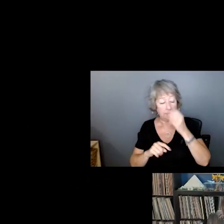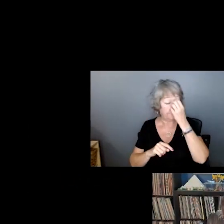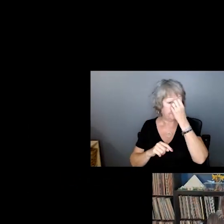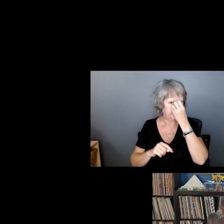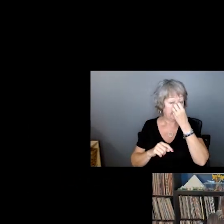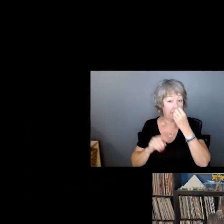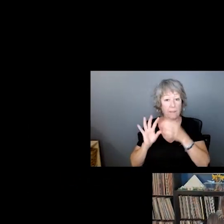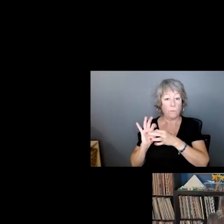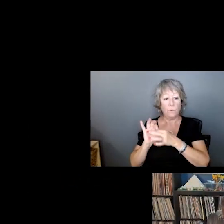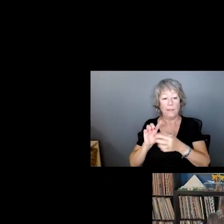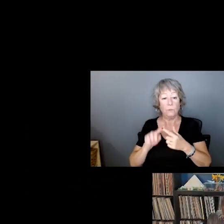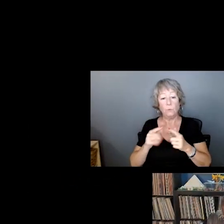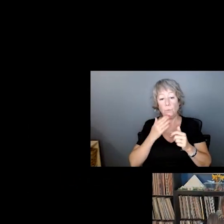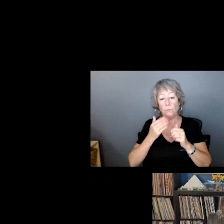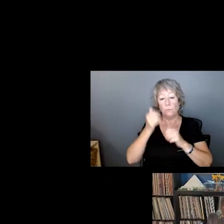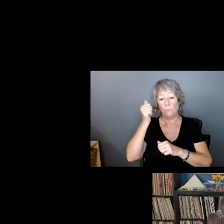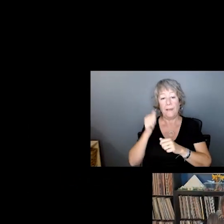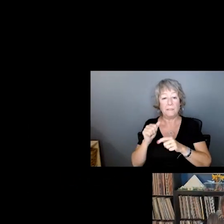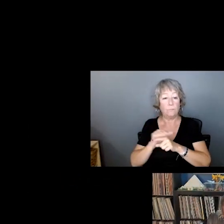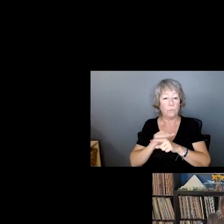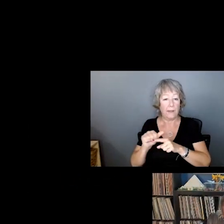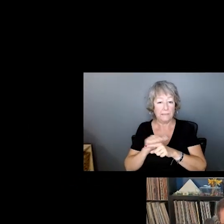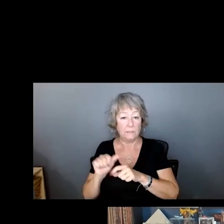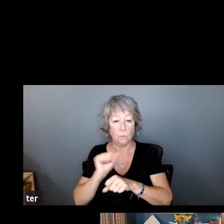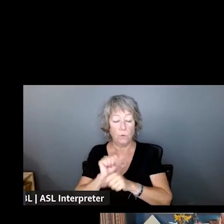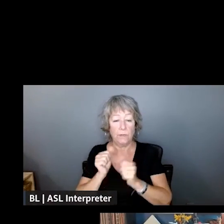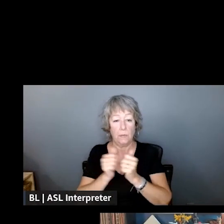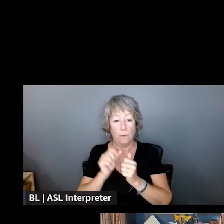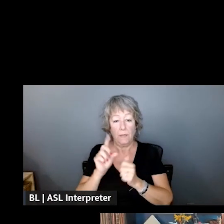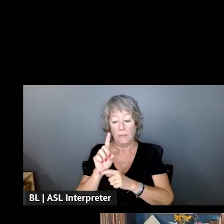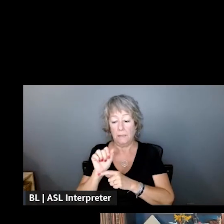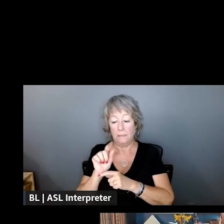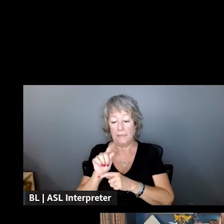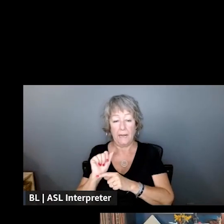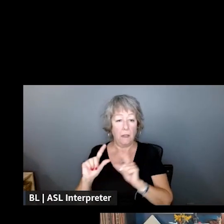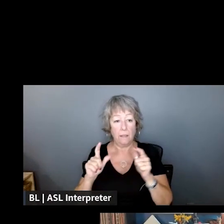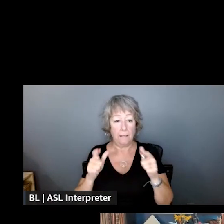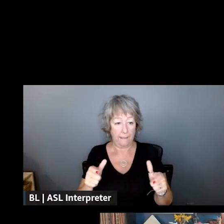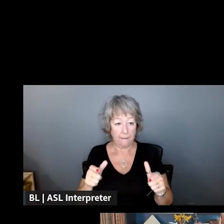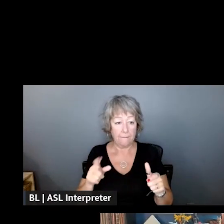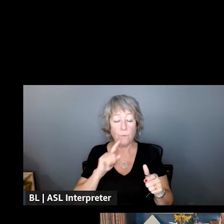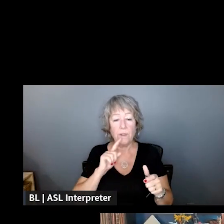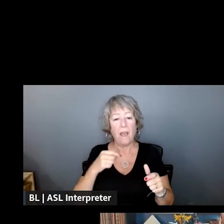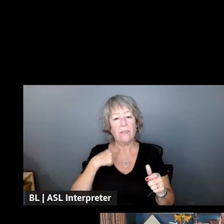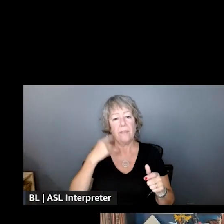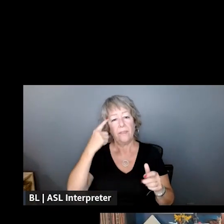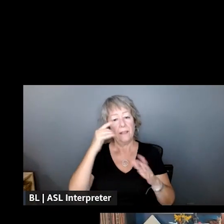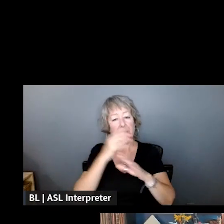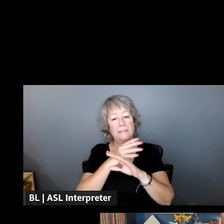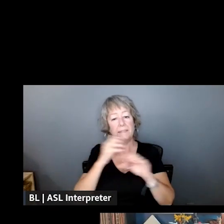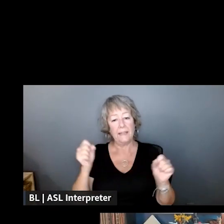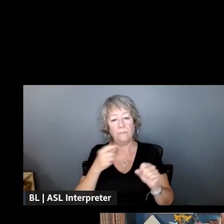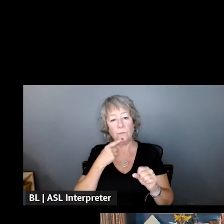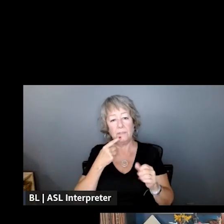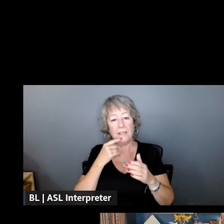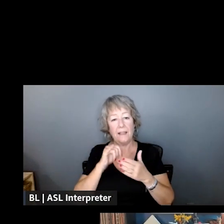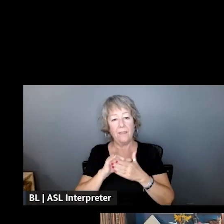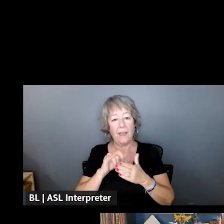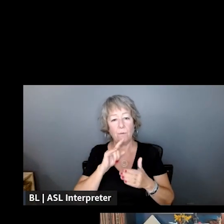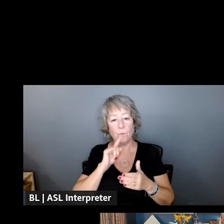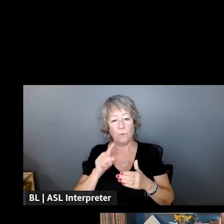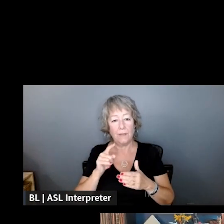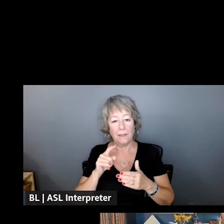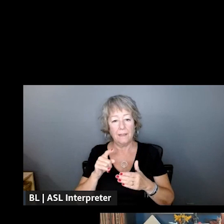about best practices with working with data lakes. I think it's safe to say least privileged